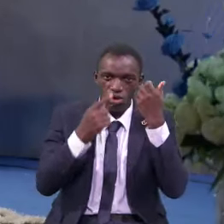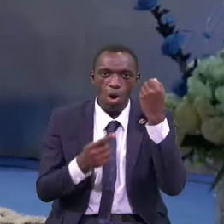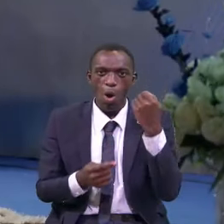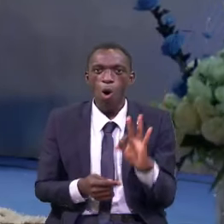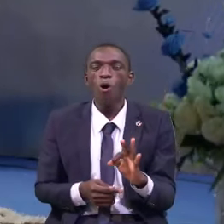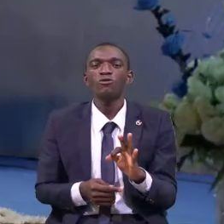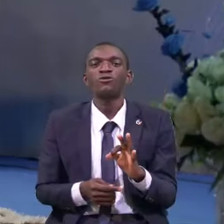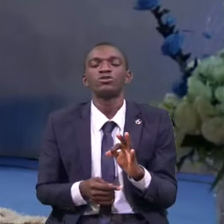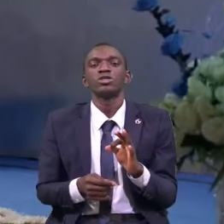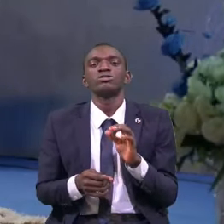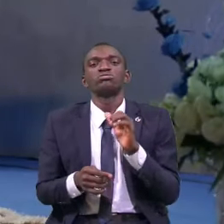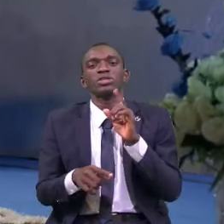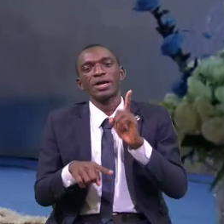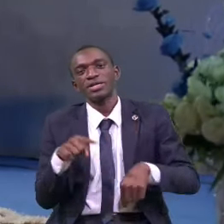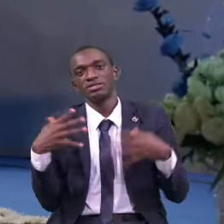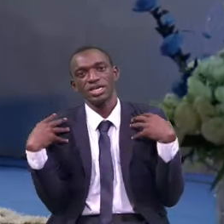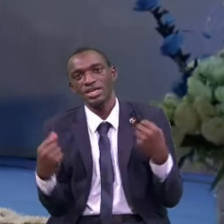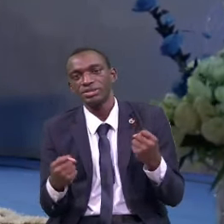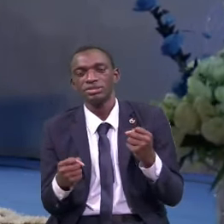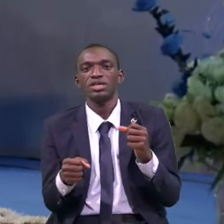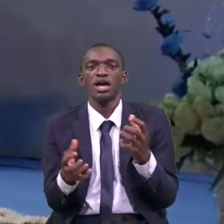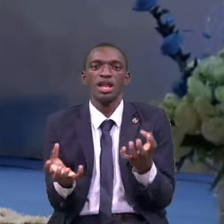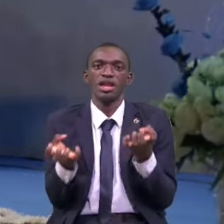incurable lepers.